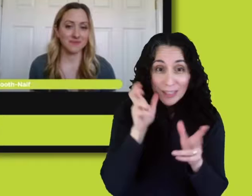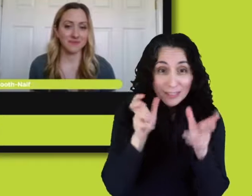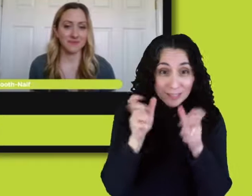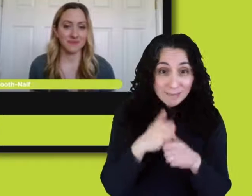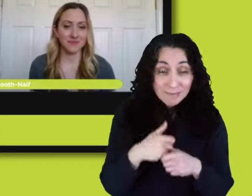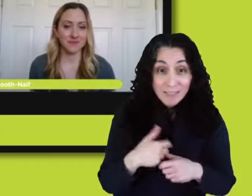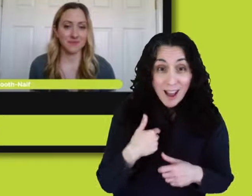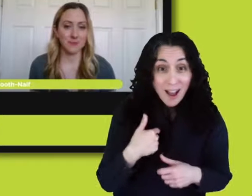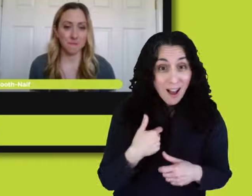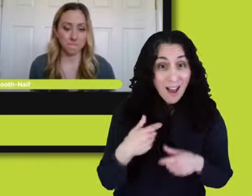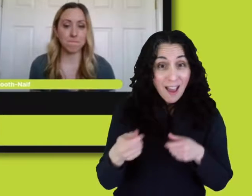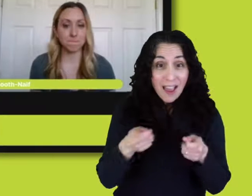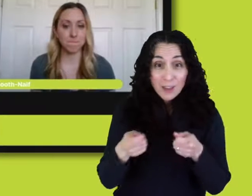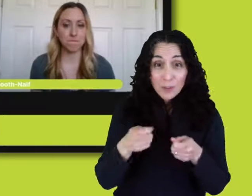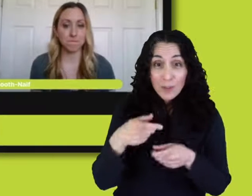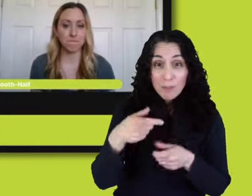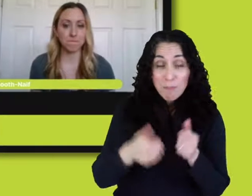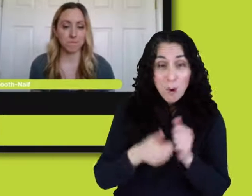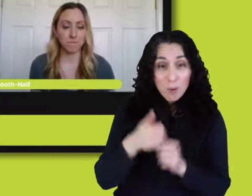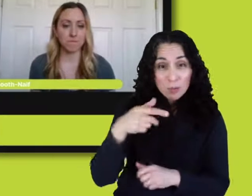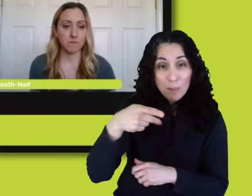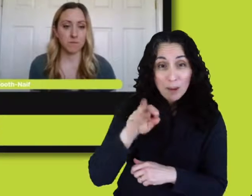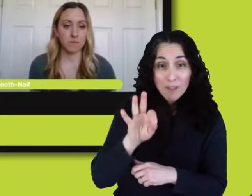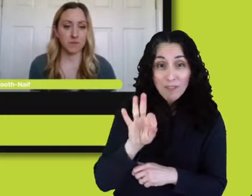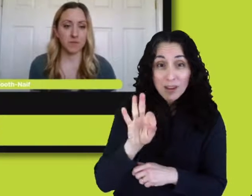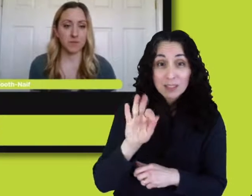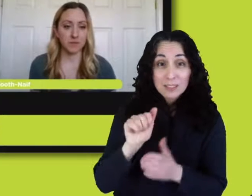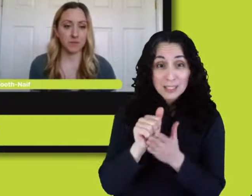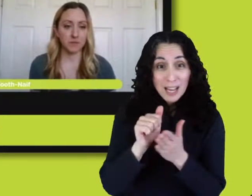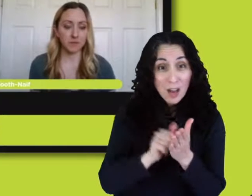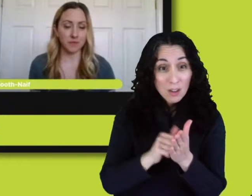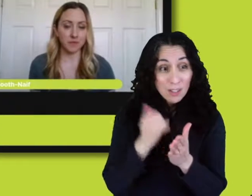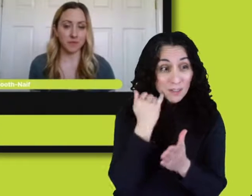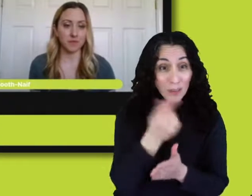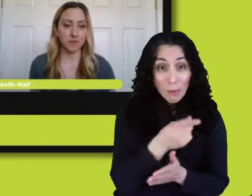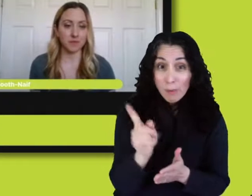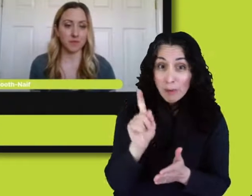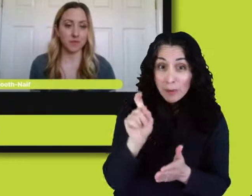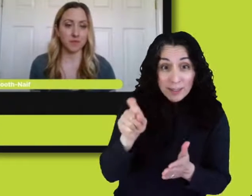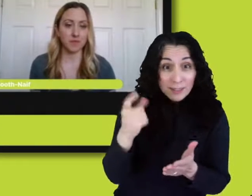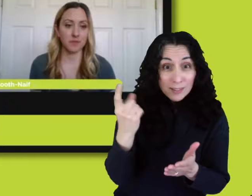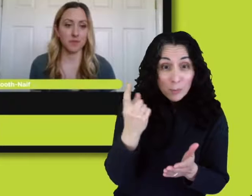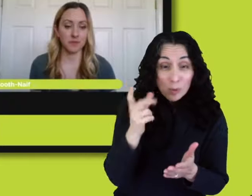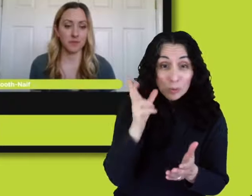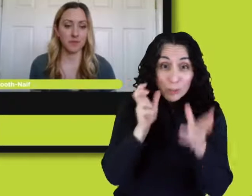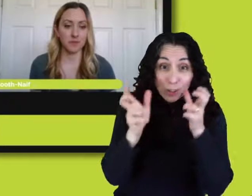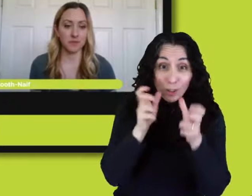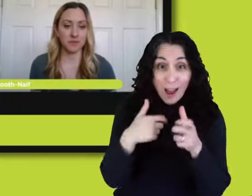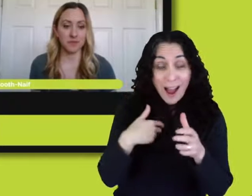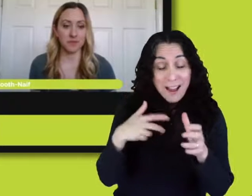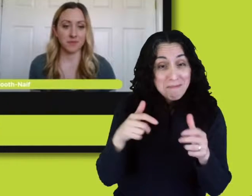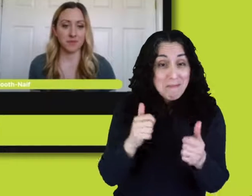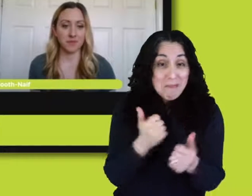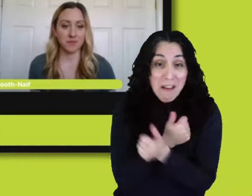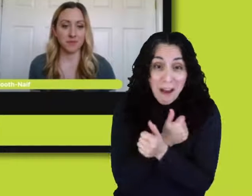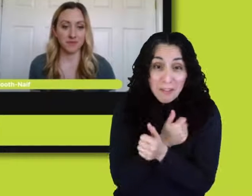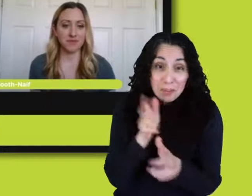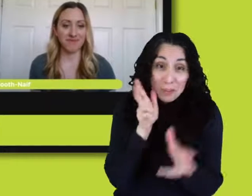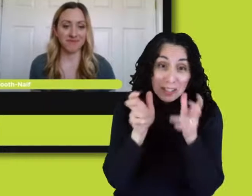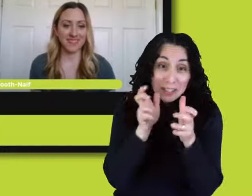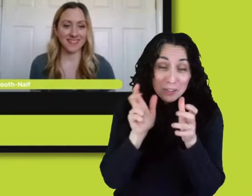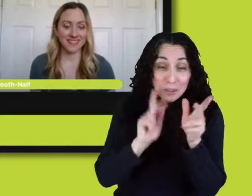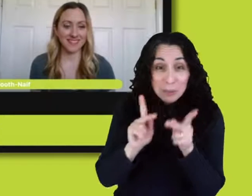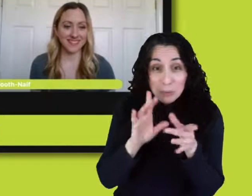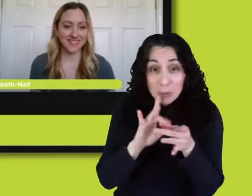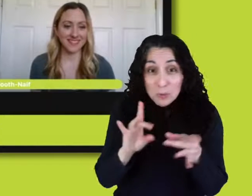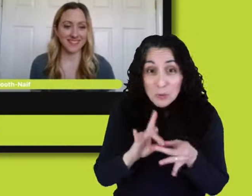PunkinFutz account. So anybody out there who wants to talk, who needs a listening ear, I'm like a great listener. I